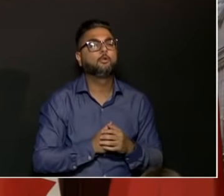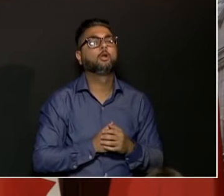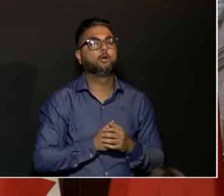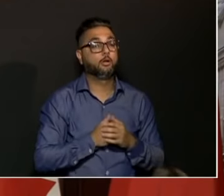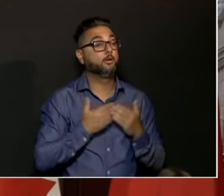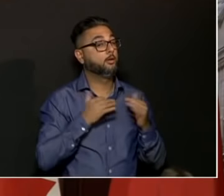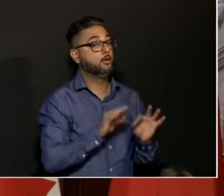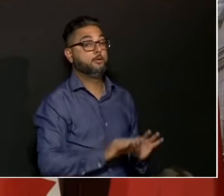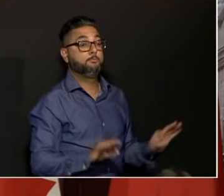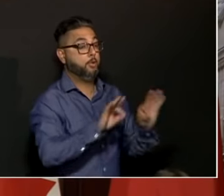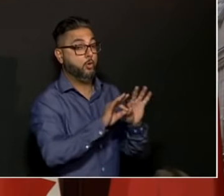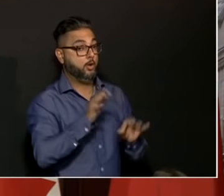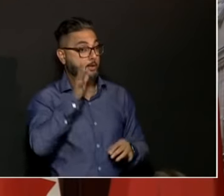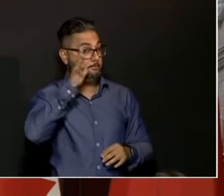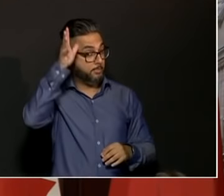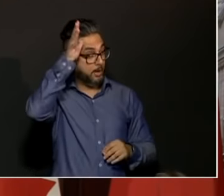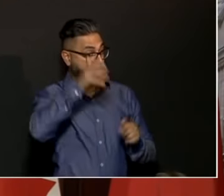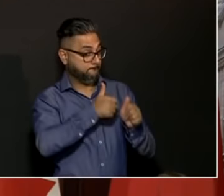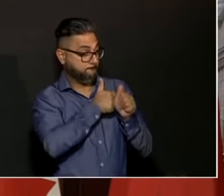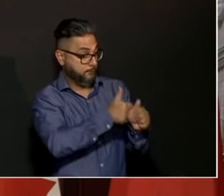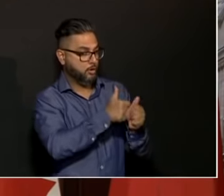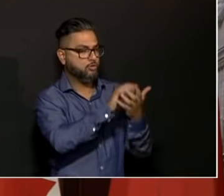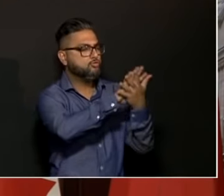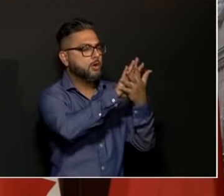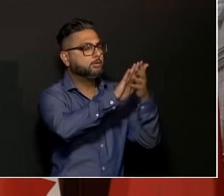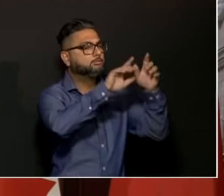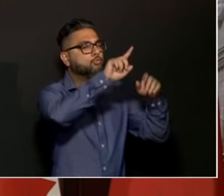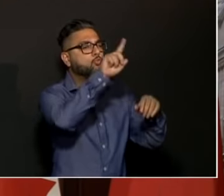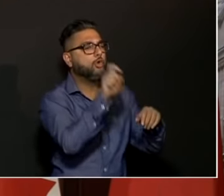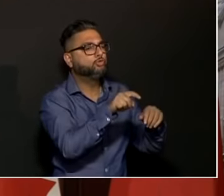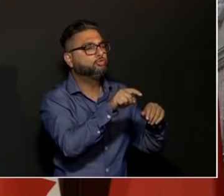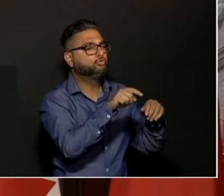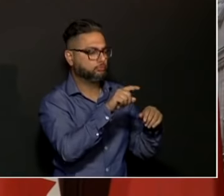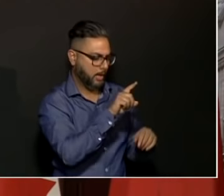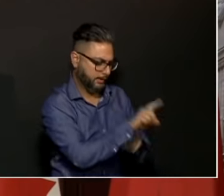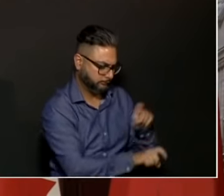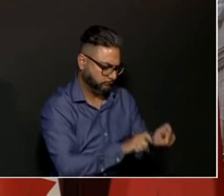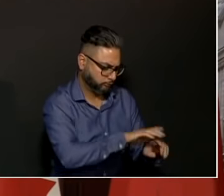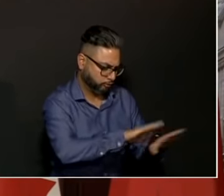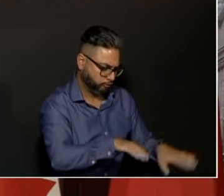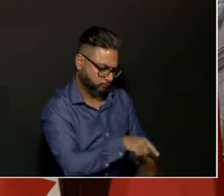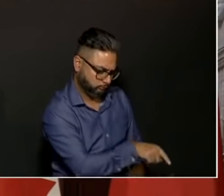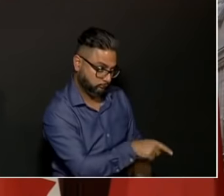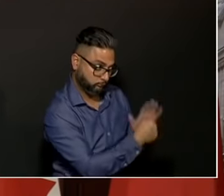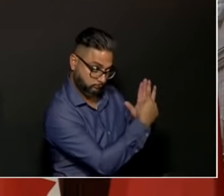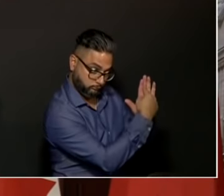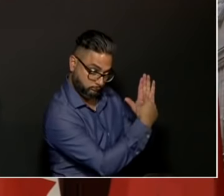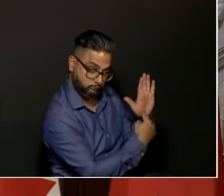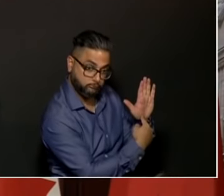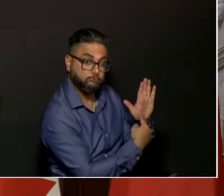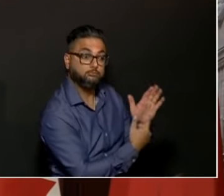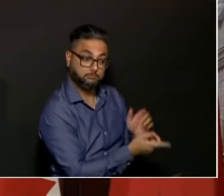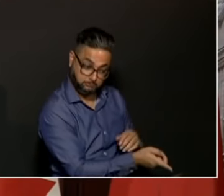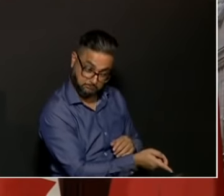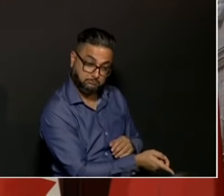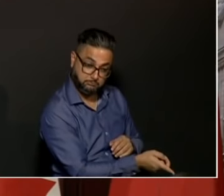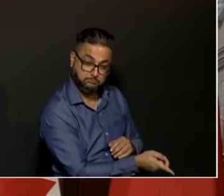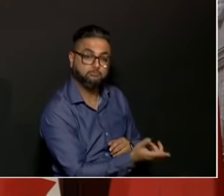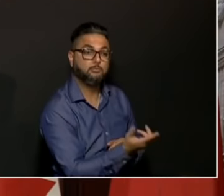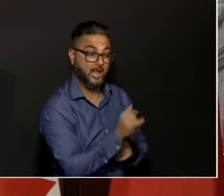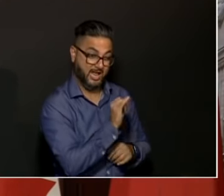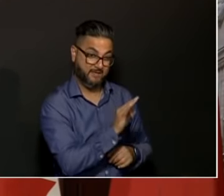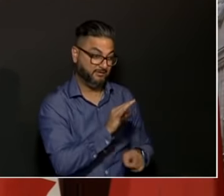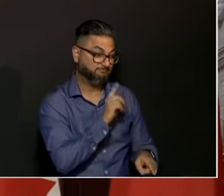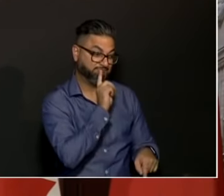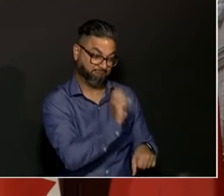available every day with their child to determine how they're doing, and to understand that if it's something that appears